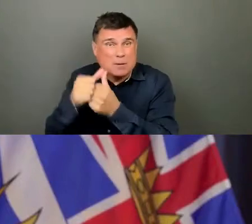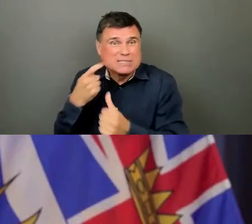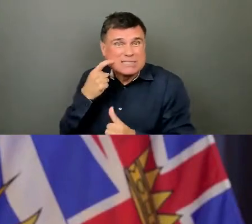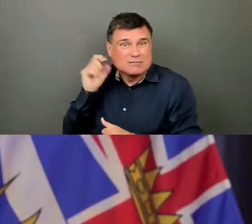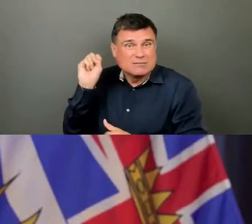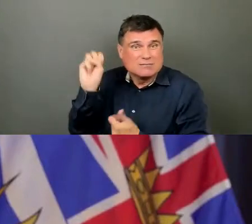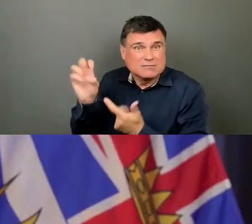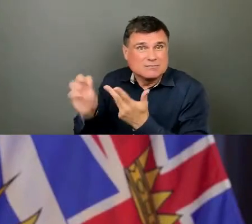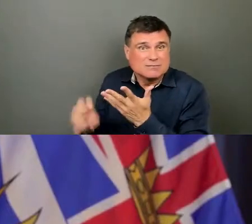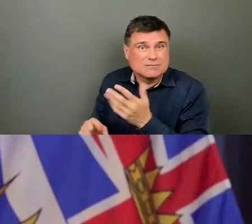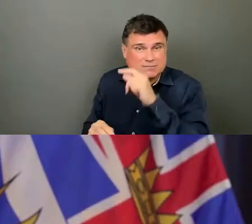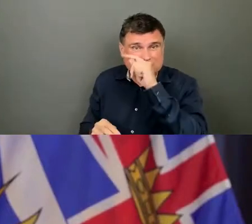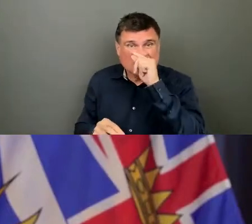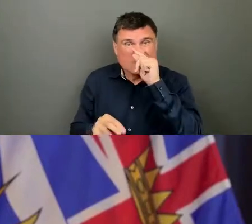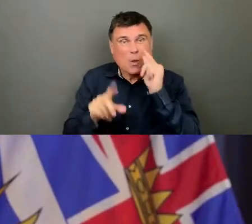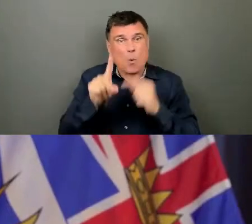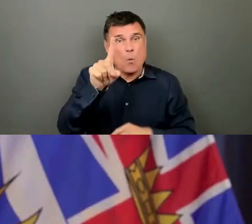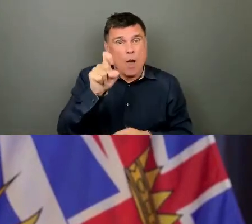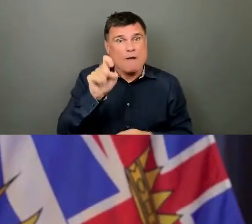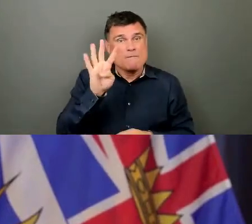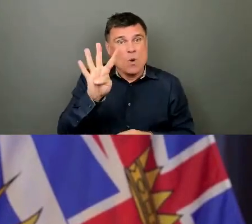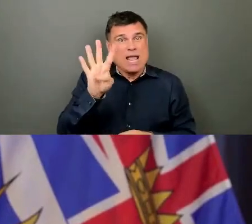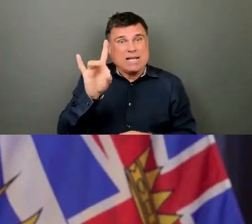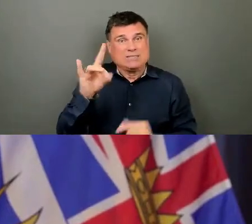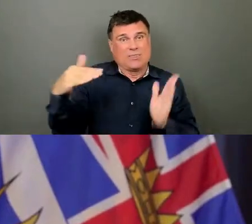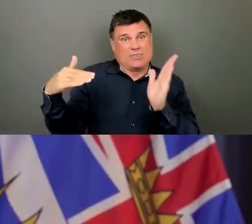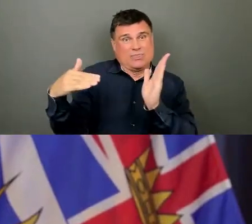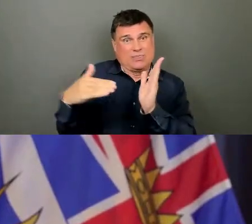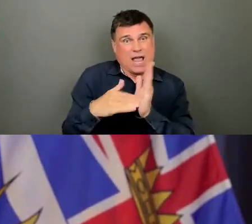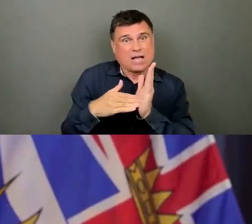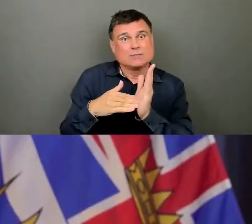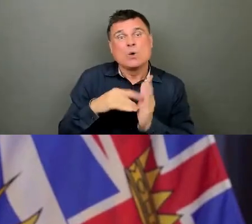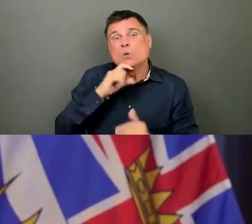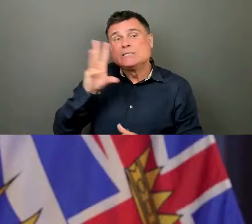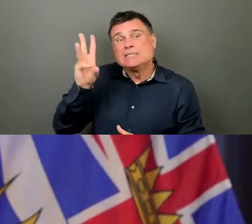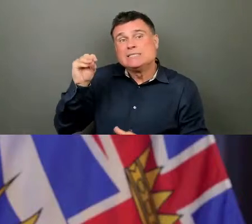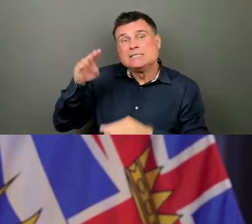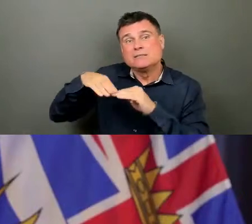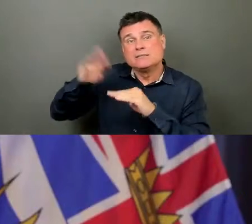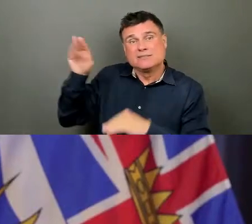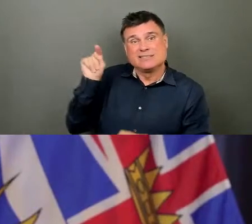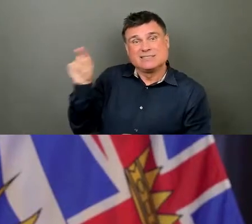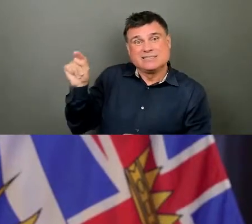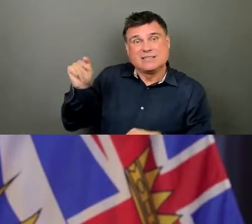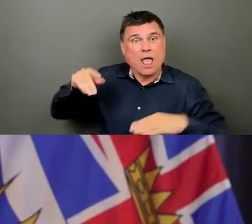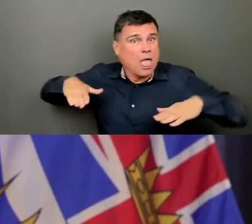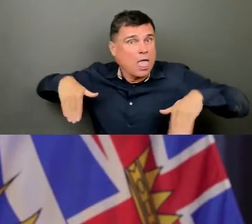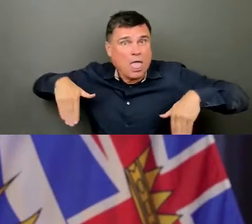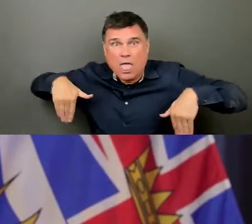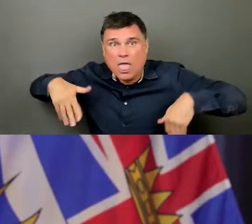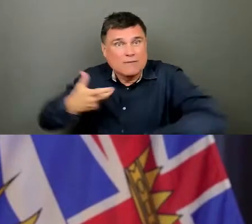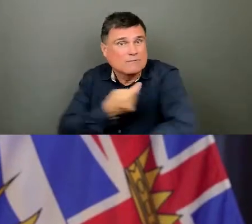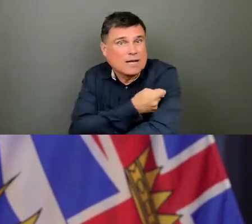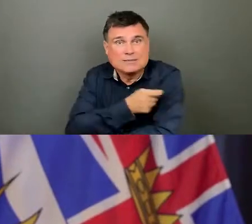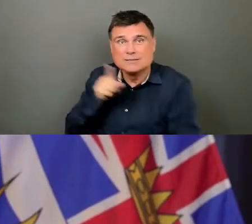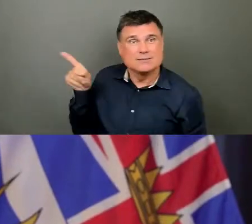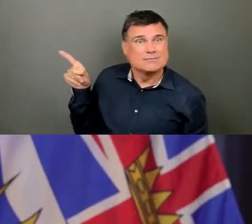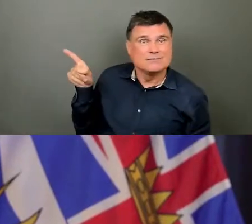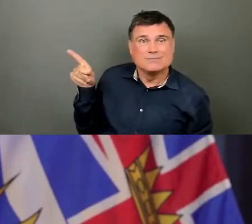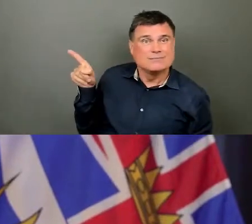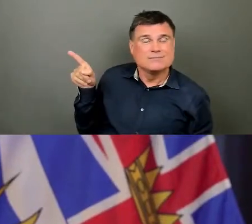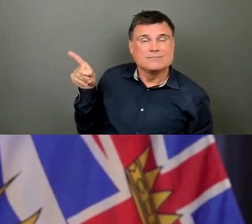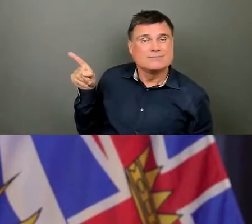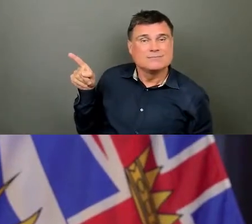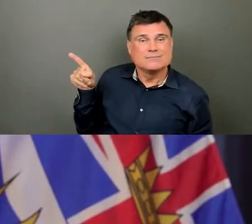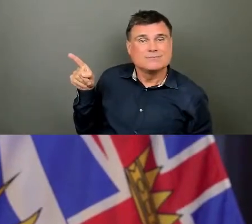about 148,000 British Columbians over the age of 60 who are unvaccinated as well. And those numbers mean and apply to